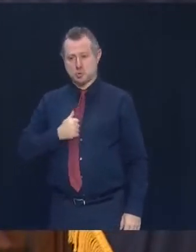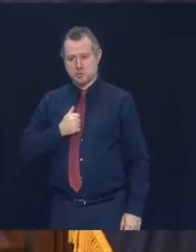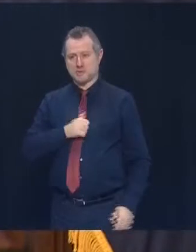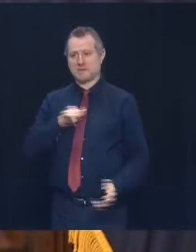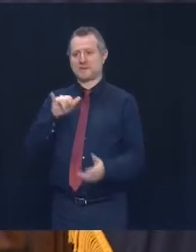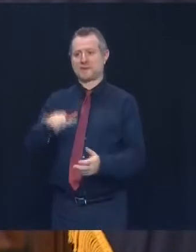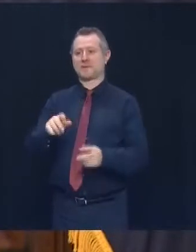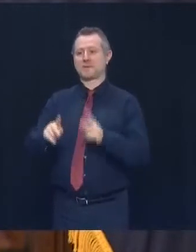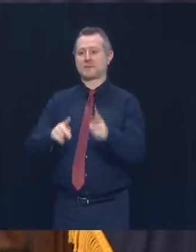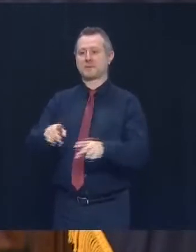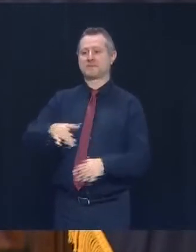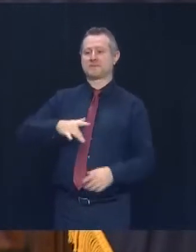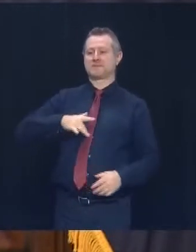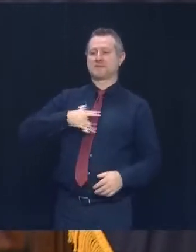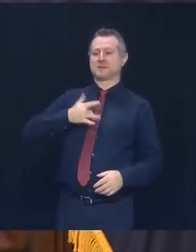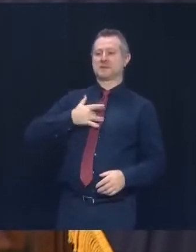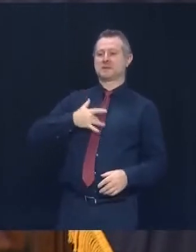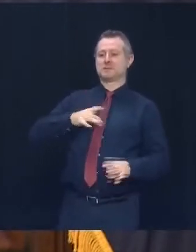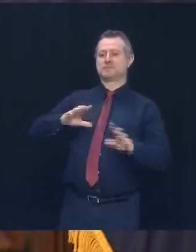the disruption.